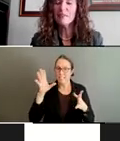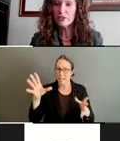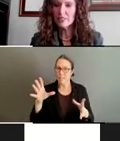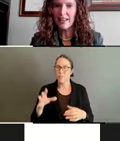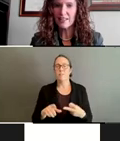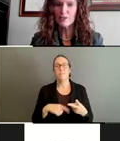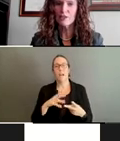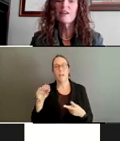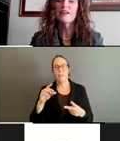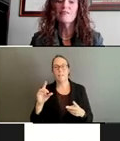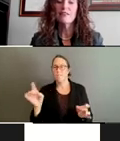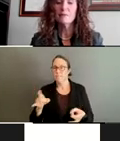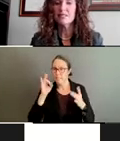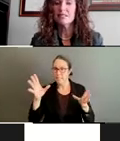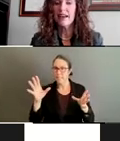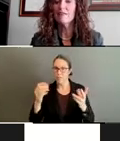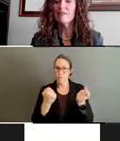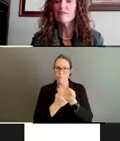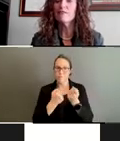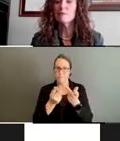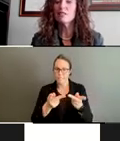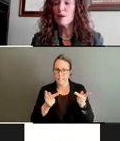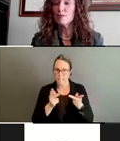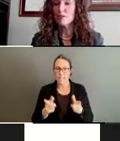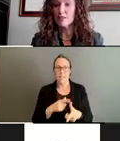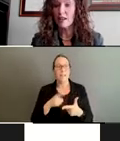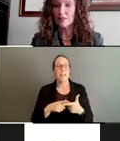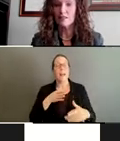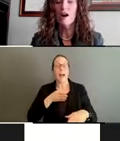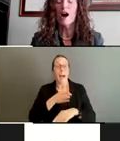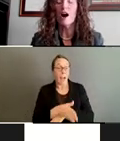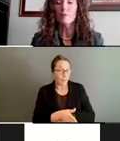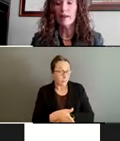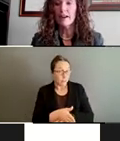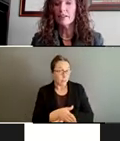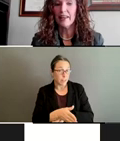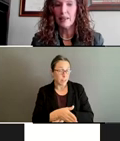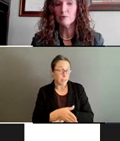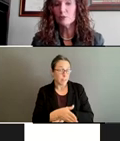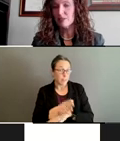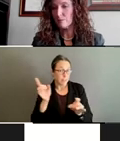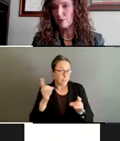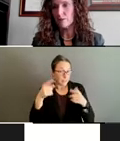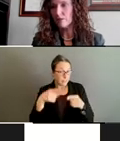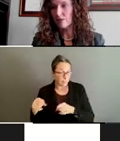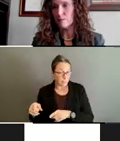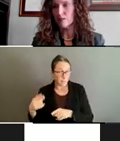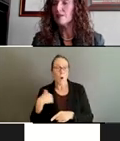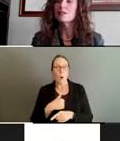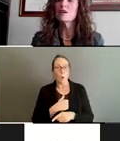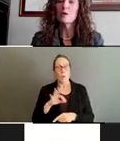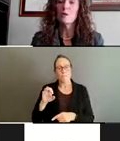then after a disaster, FEMA staff at FEMA-sponsored sites are prepared and able to assist persons